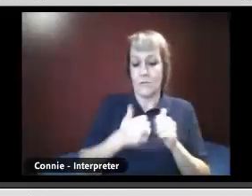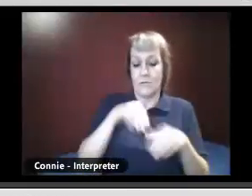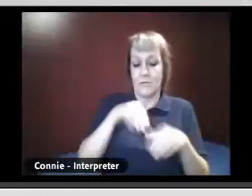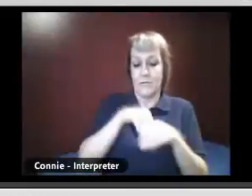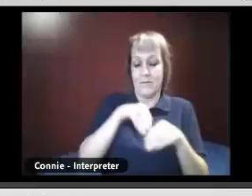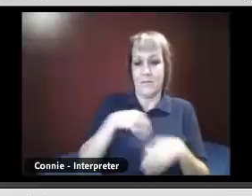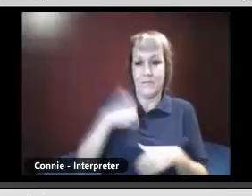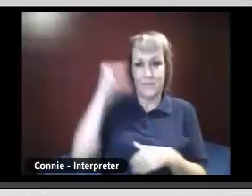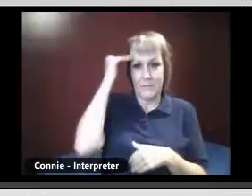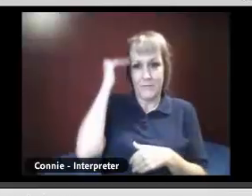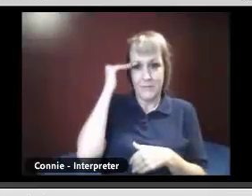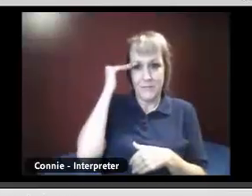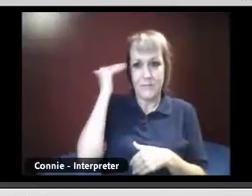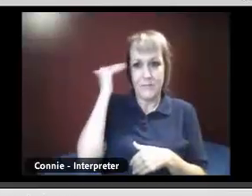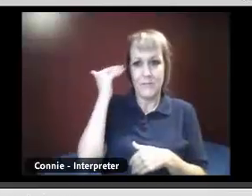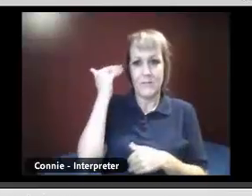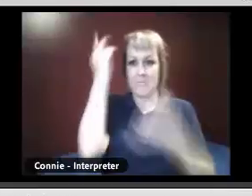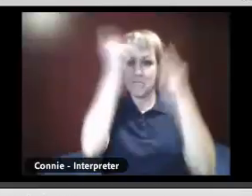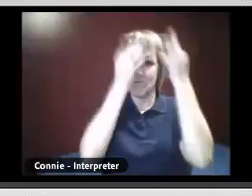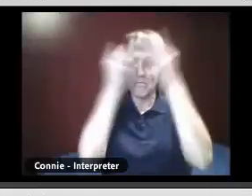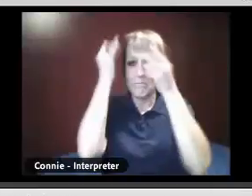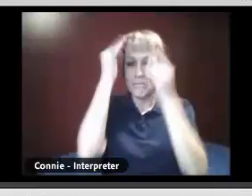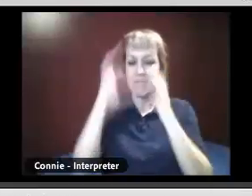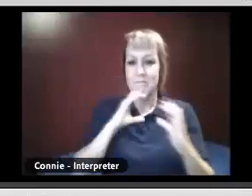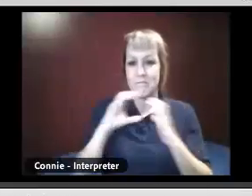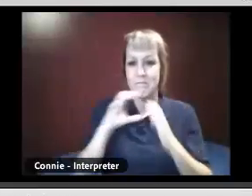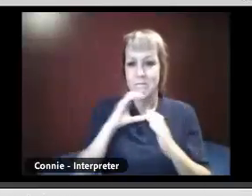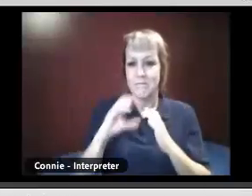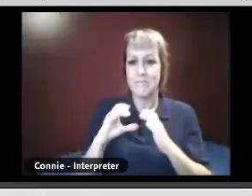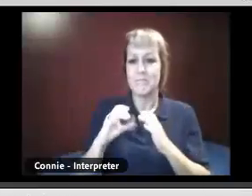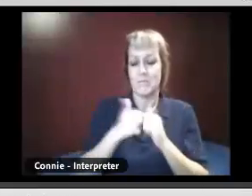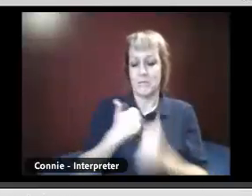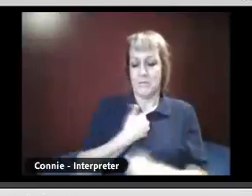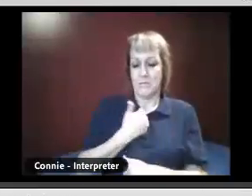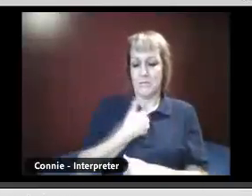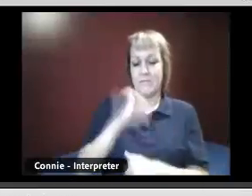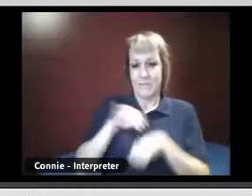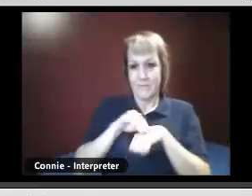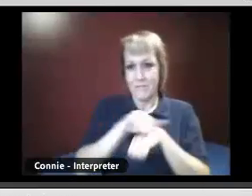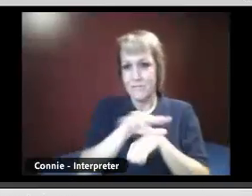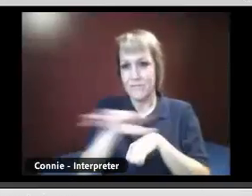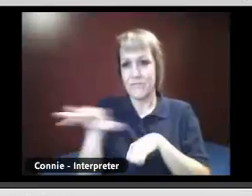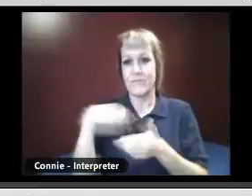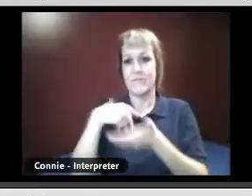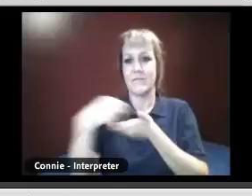and those dialogues have a real effect upon our external